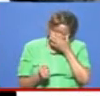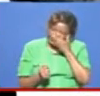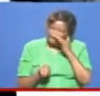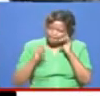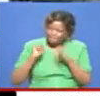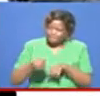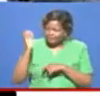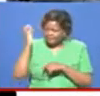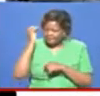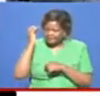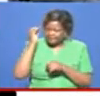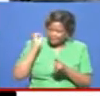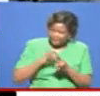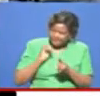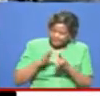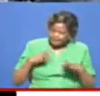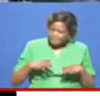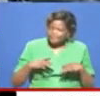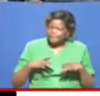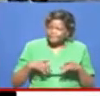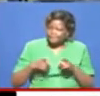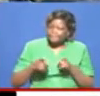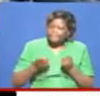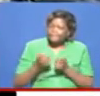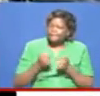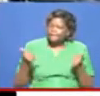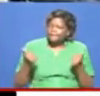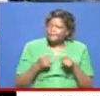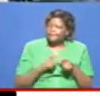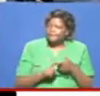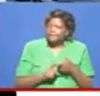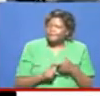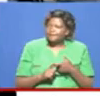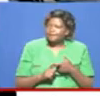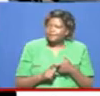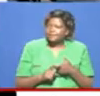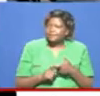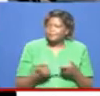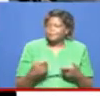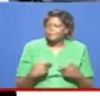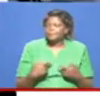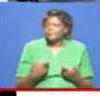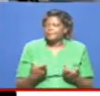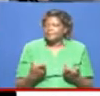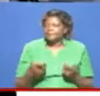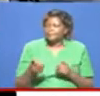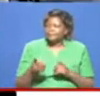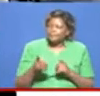businesses successfully before. The nuts and bolts, the ins and outs of running a business. You know,